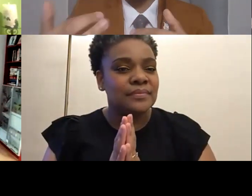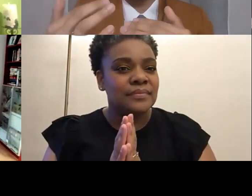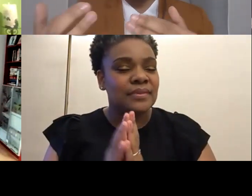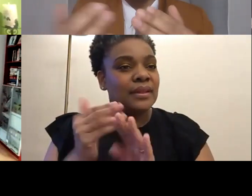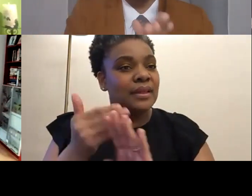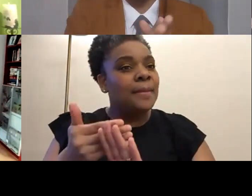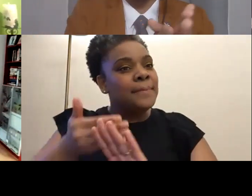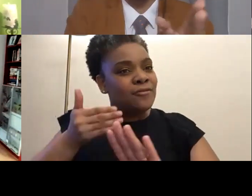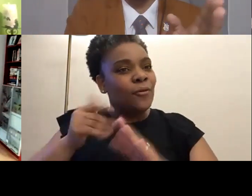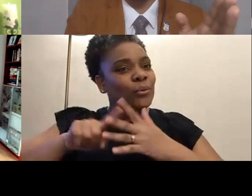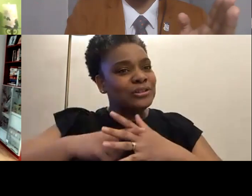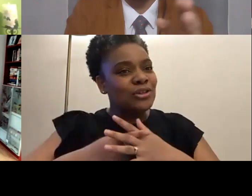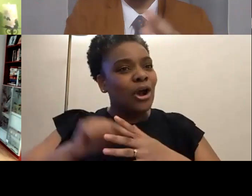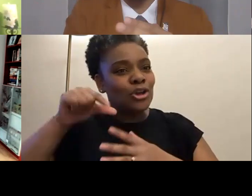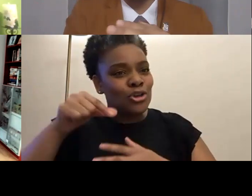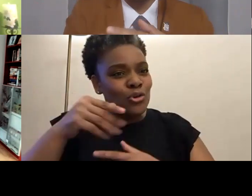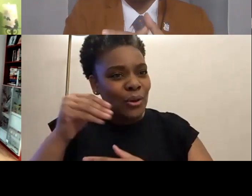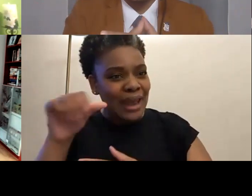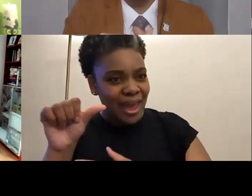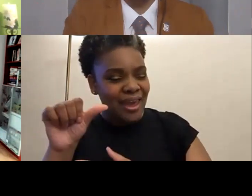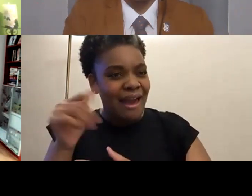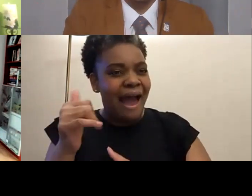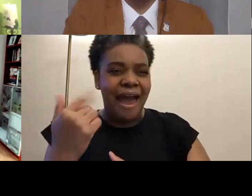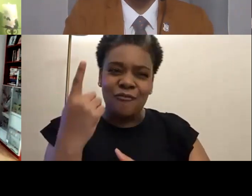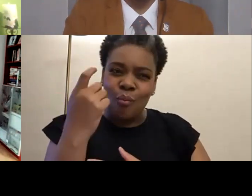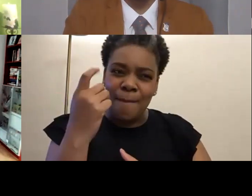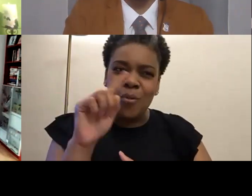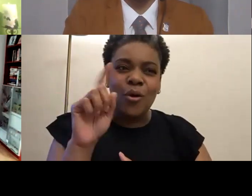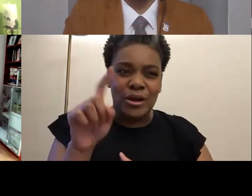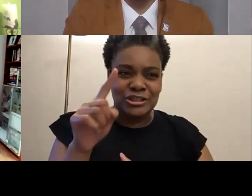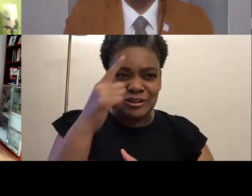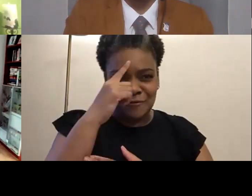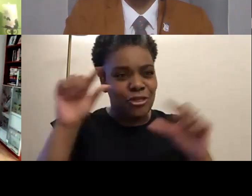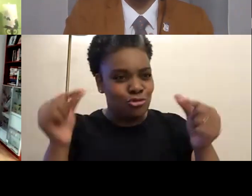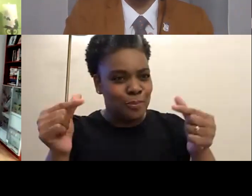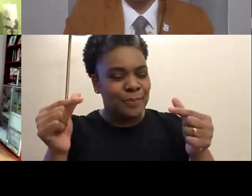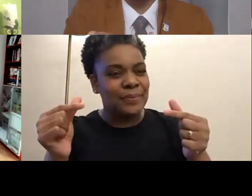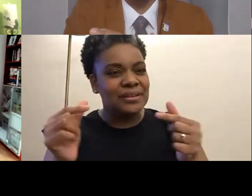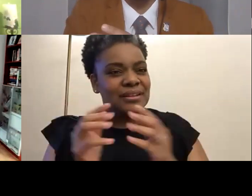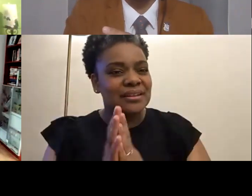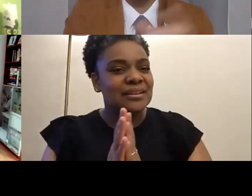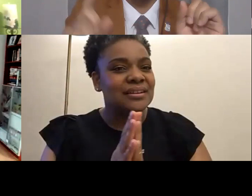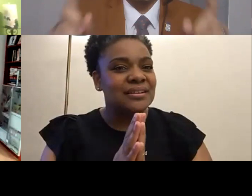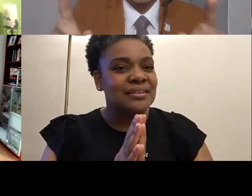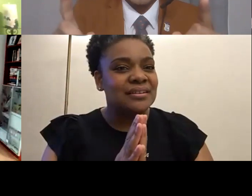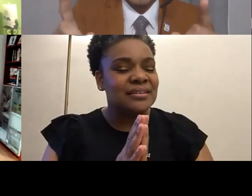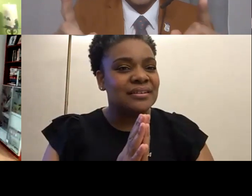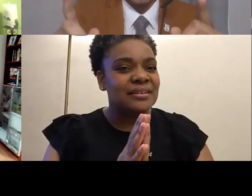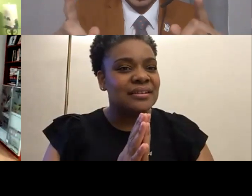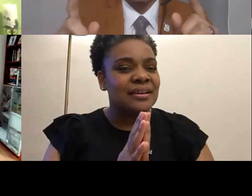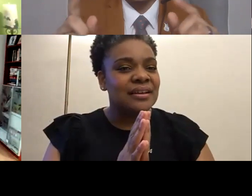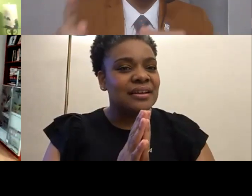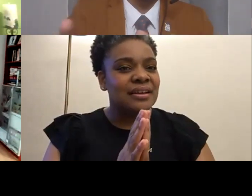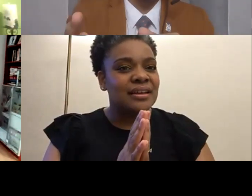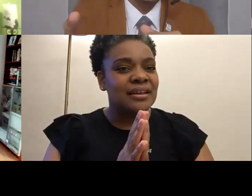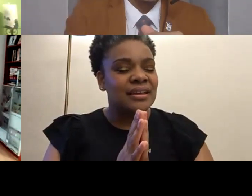final question before I turn the program over to my colleague who will field questions. So if you